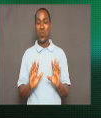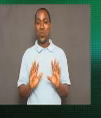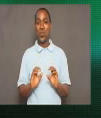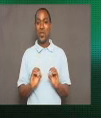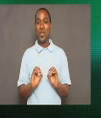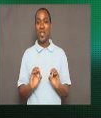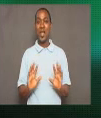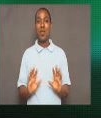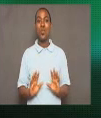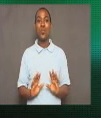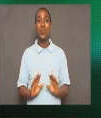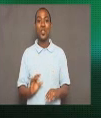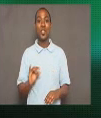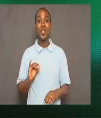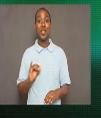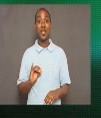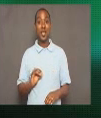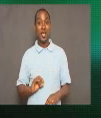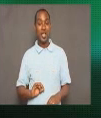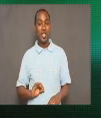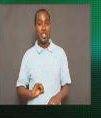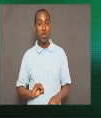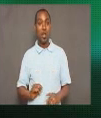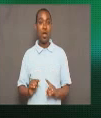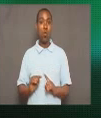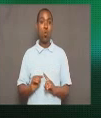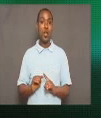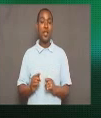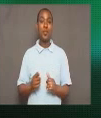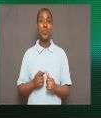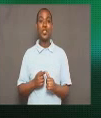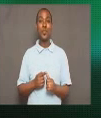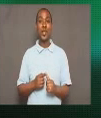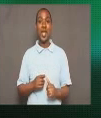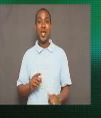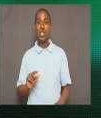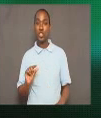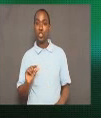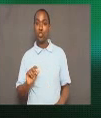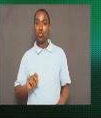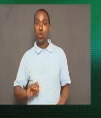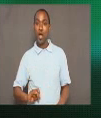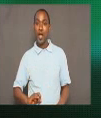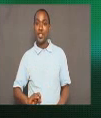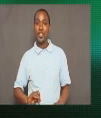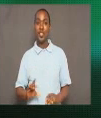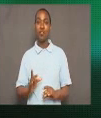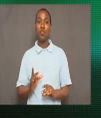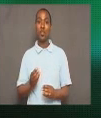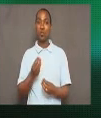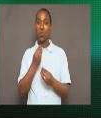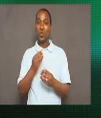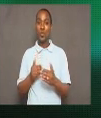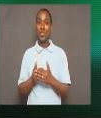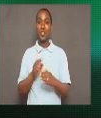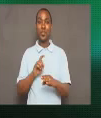intestine from the stomach. The enzymes are released from the pancreas and mixed with